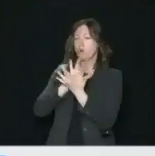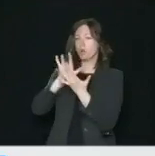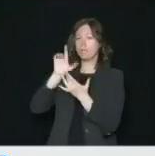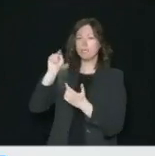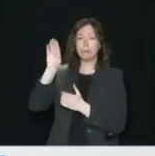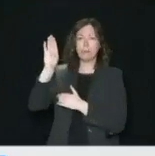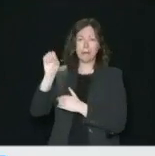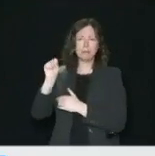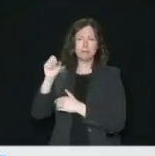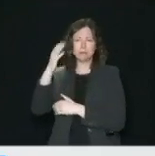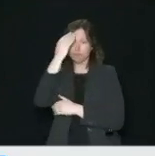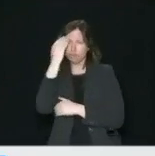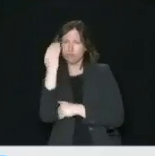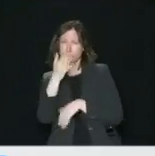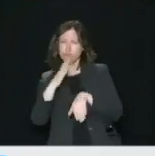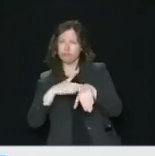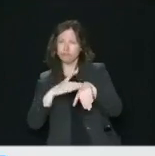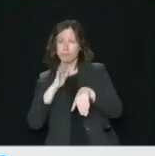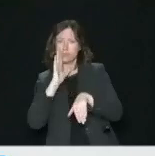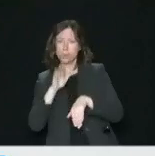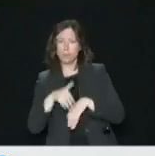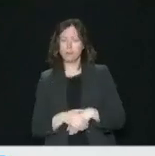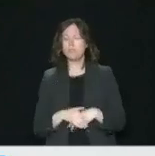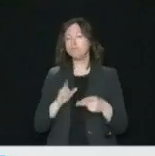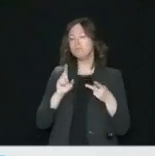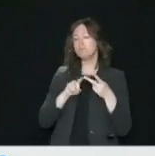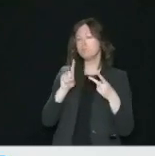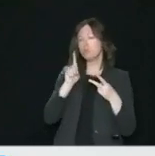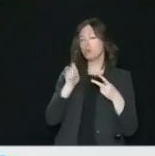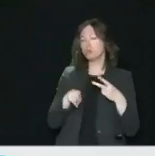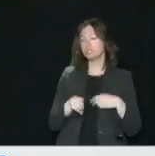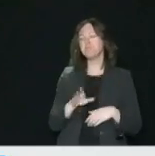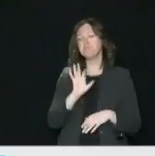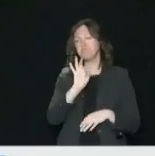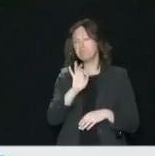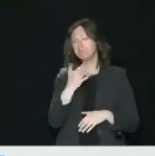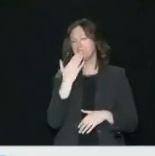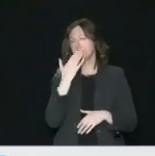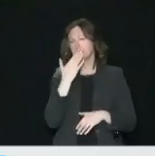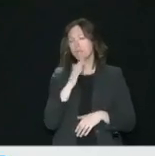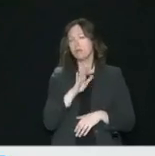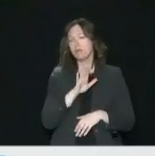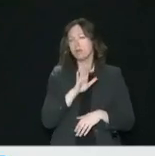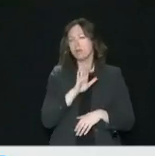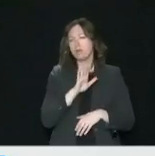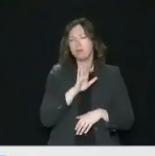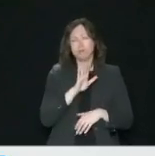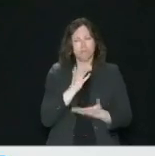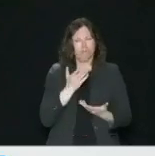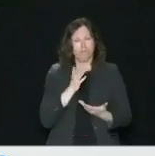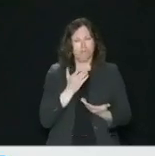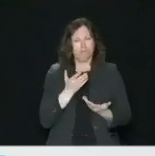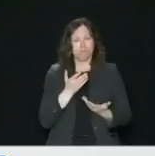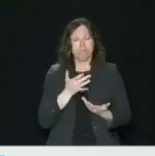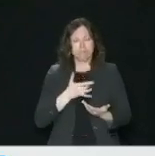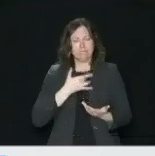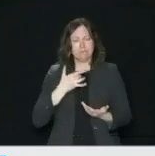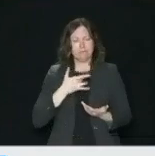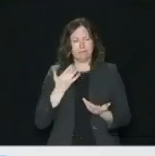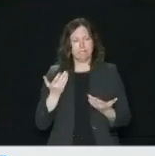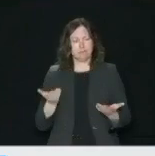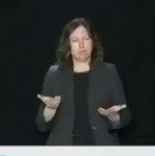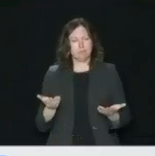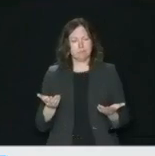when we weigh the validity and efficaciousness of future booster doses. Of course, the pandemic